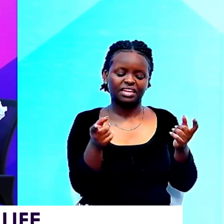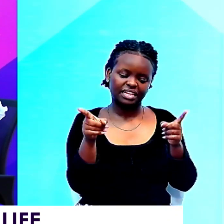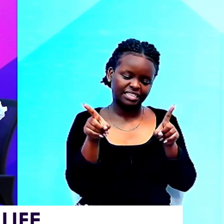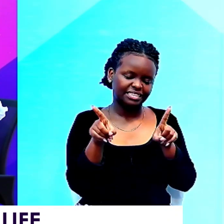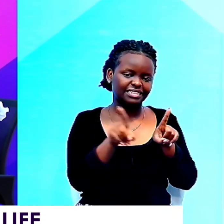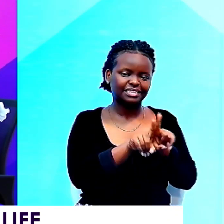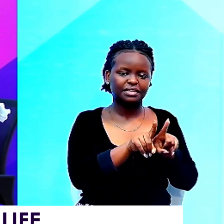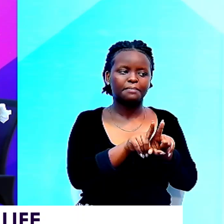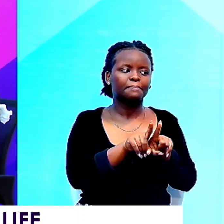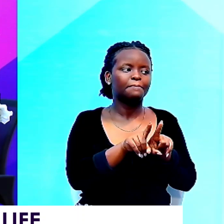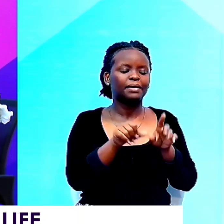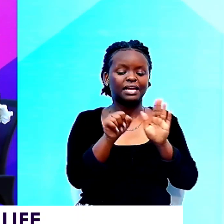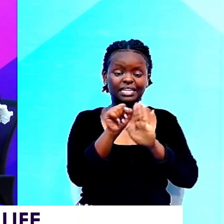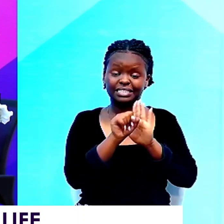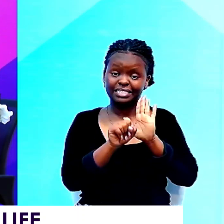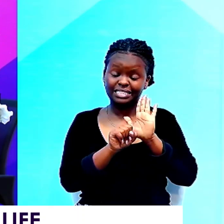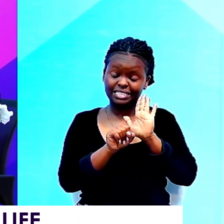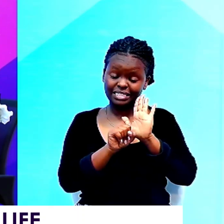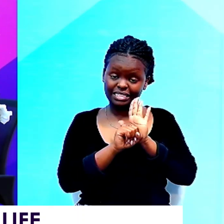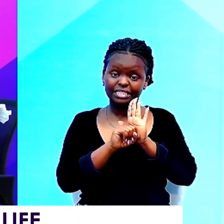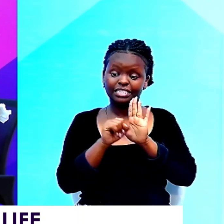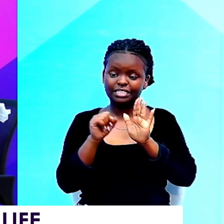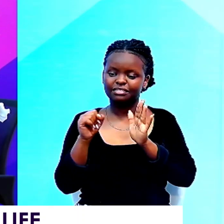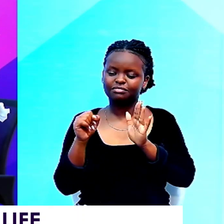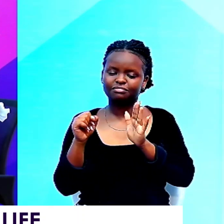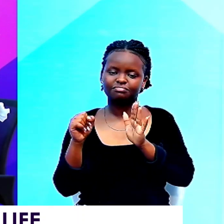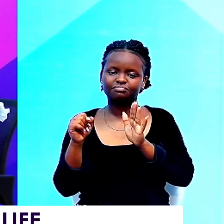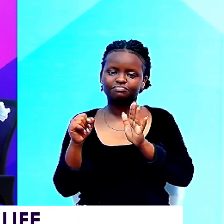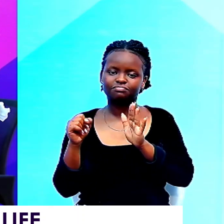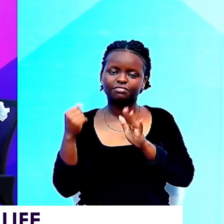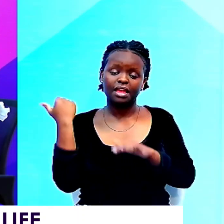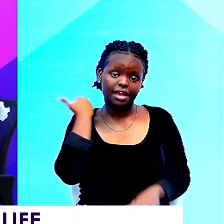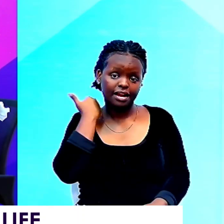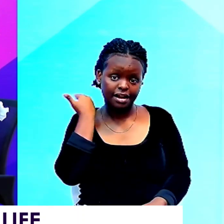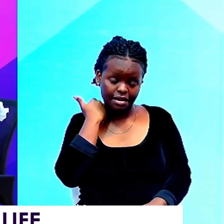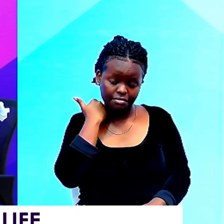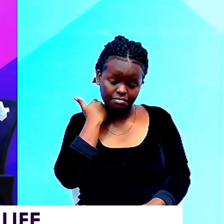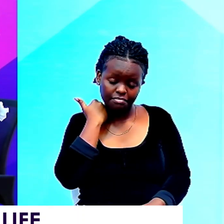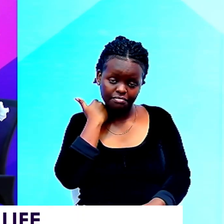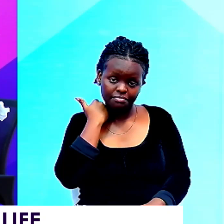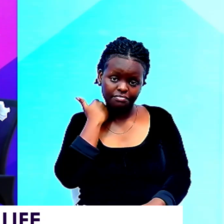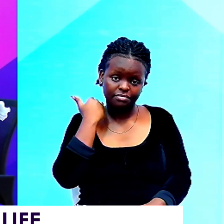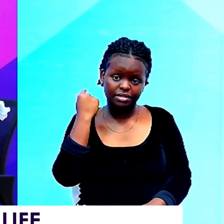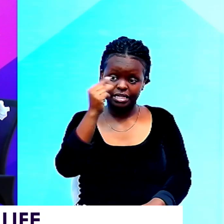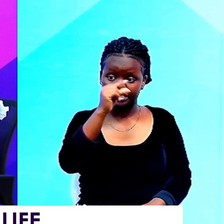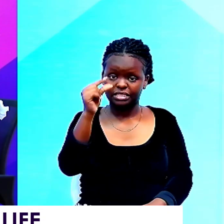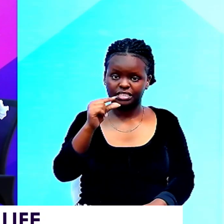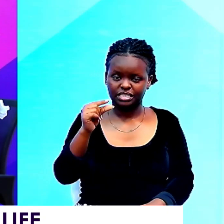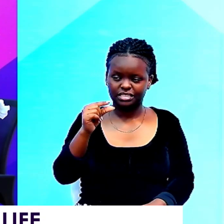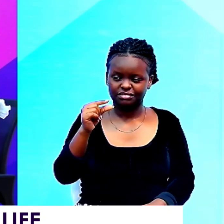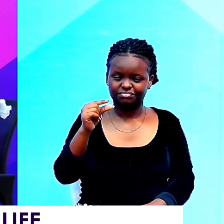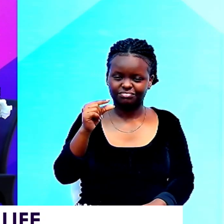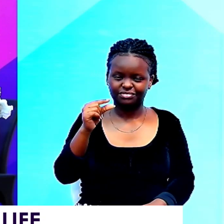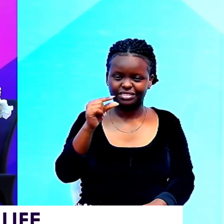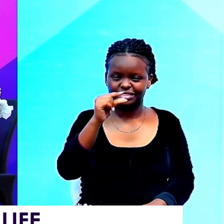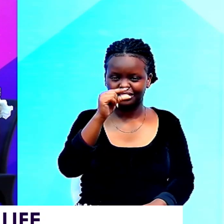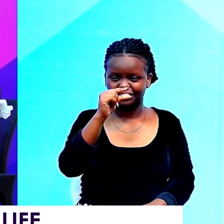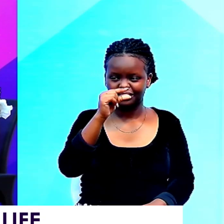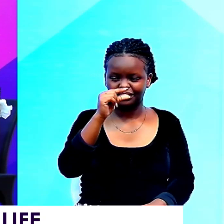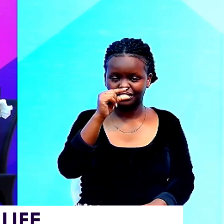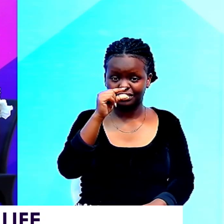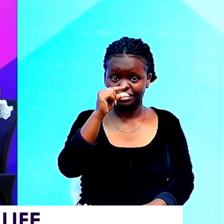capital offense. It's Definitely a baby boomer, Gen X, or a millennial would argue that that's a serious error.